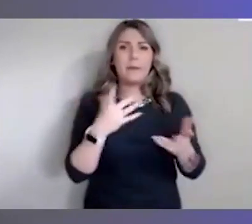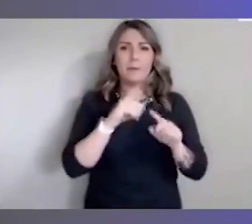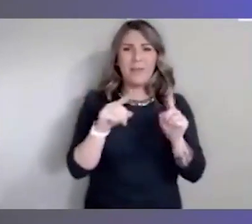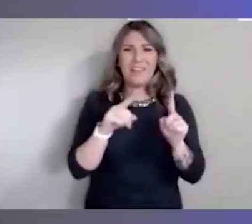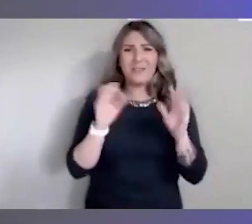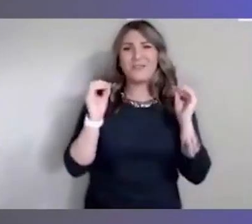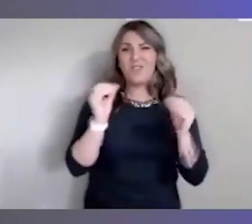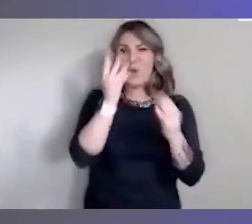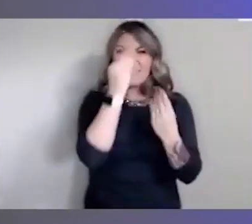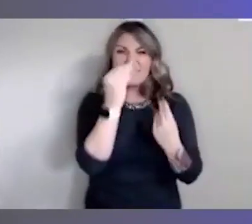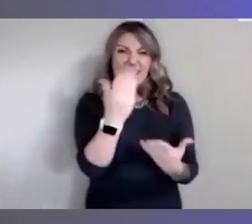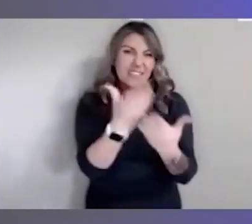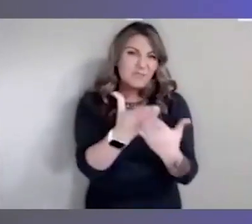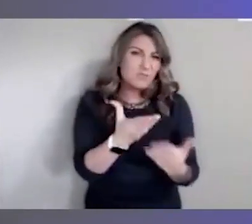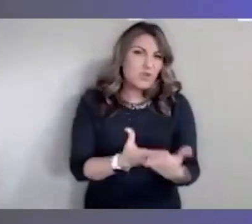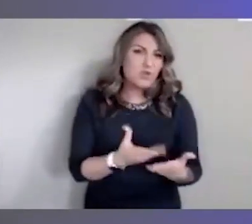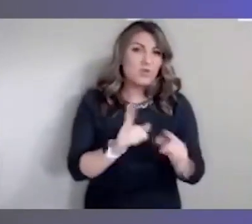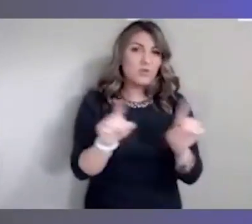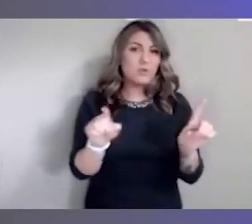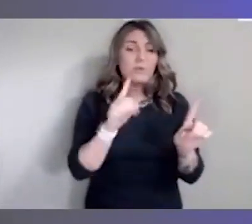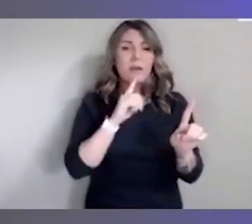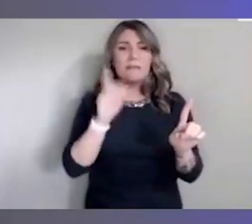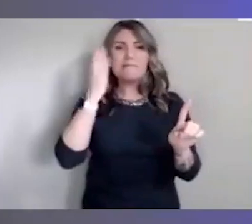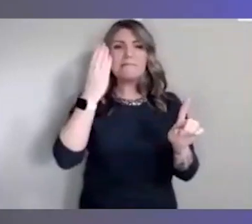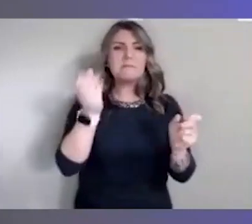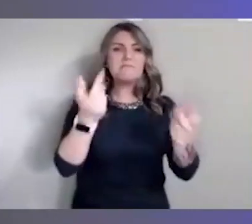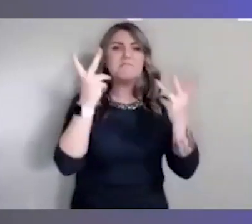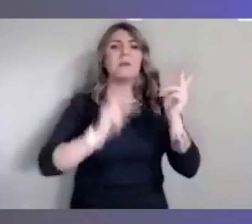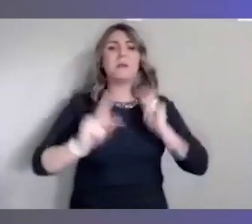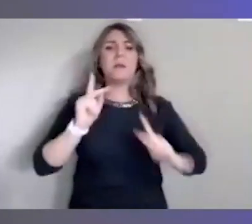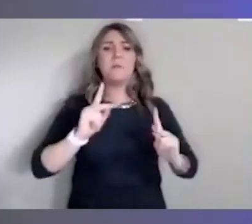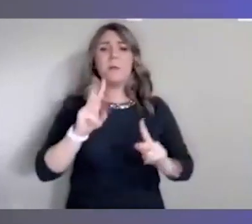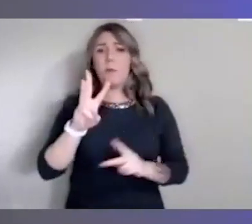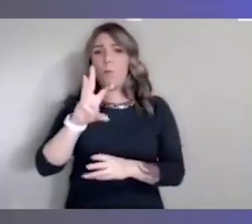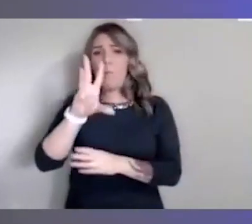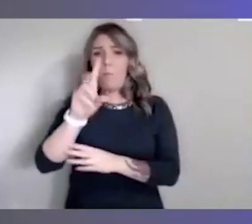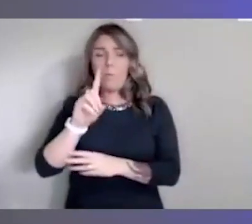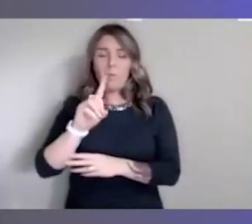this, but it would seem to me that among a lot of the folks in Wyandotte County,